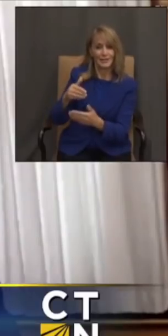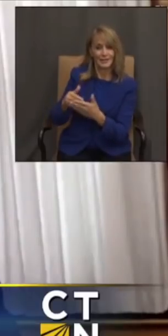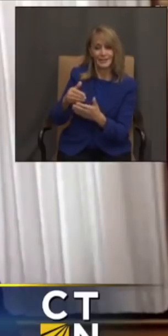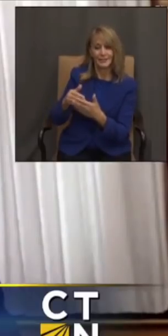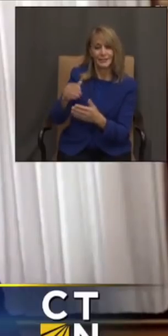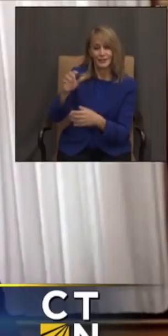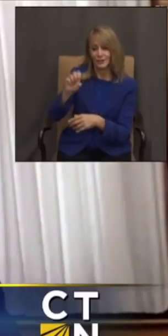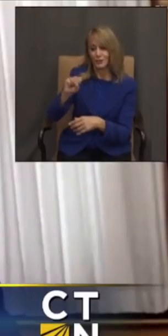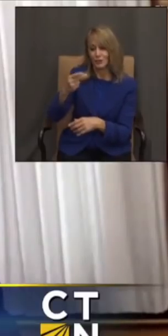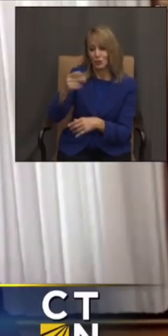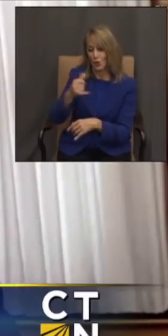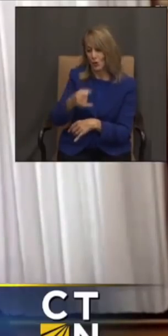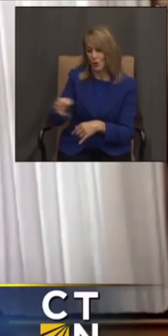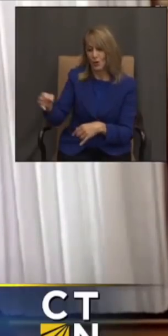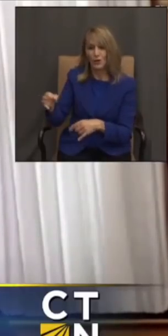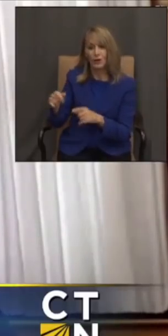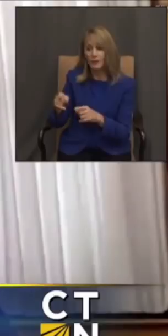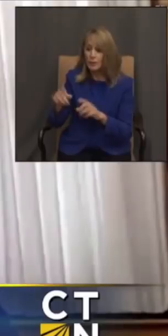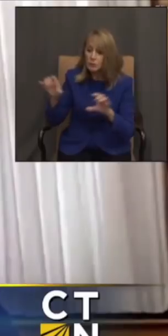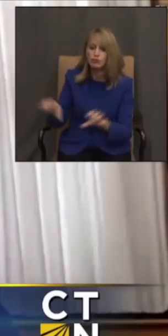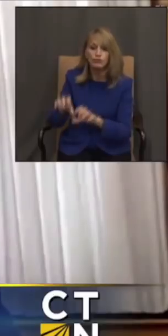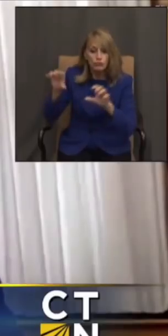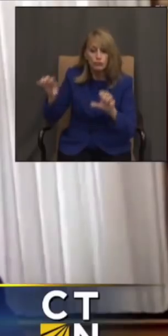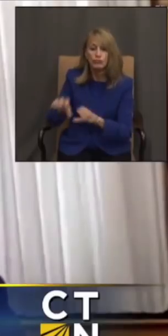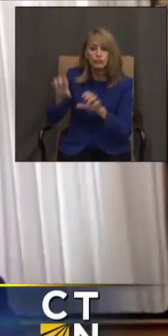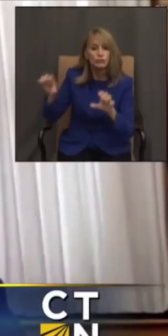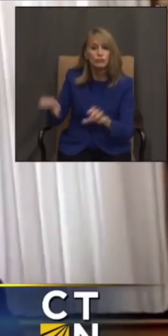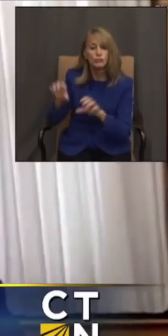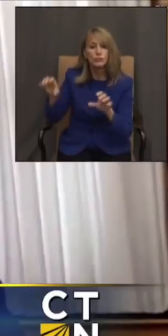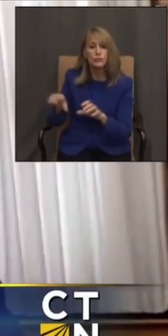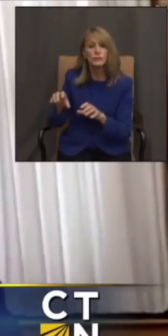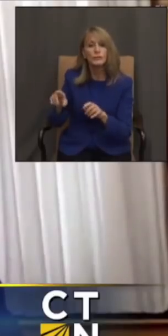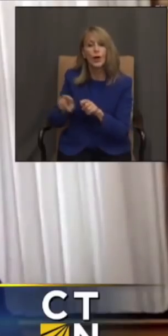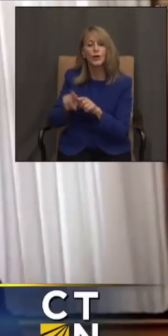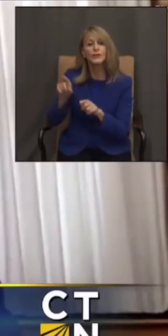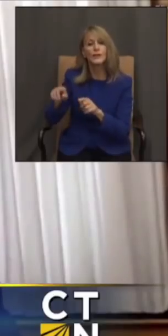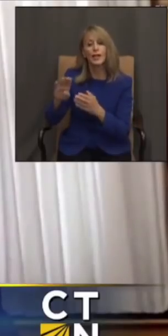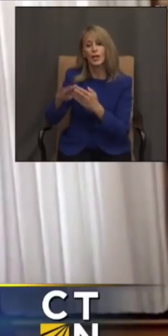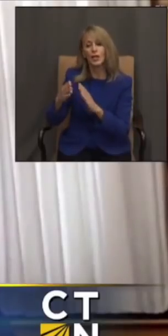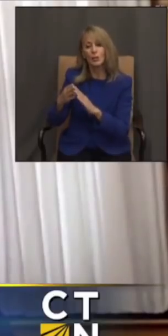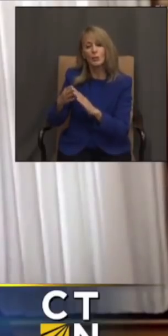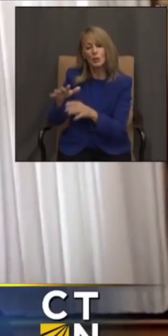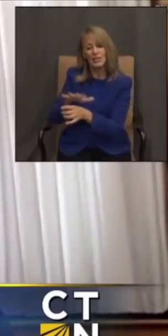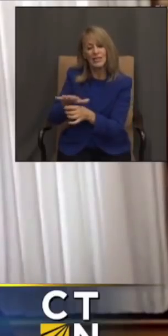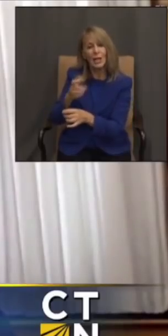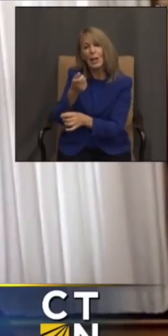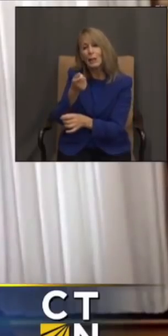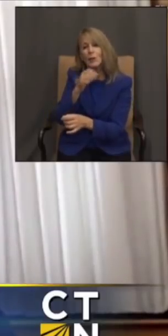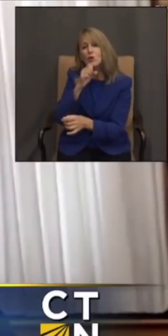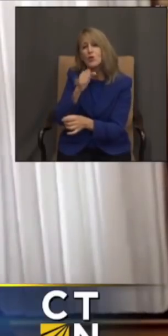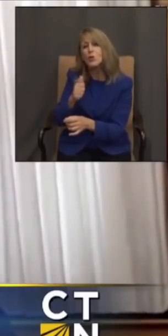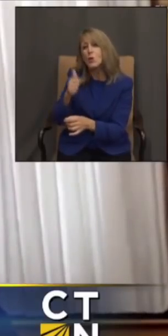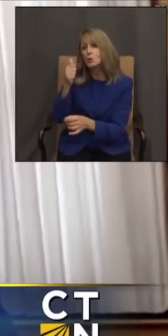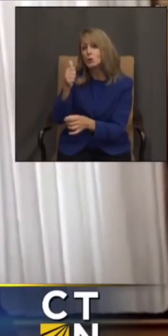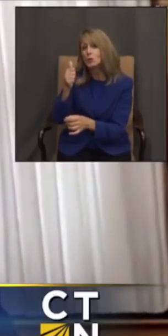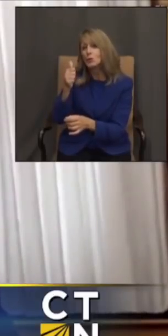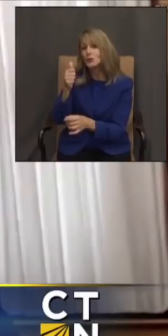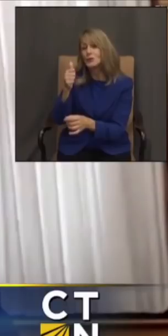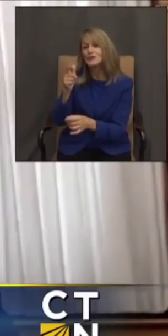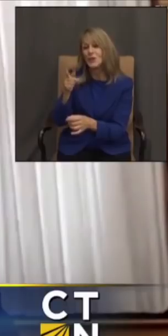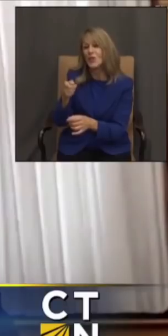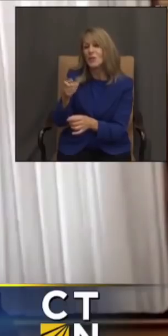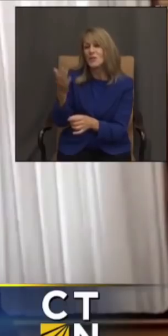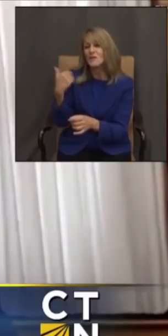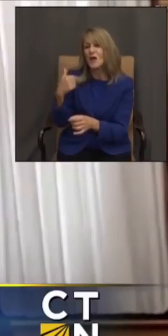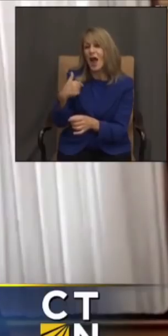river there. They've been very active. They've been doing a great job. It's also communities that skew a little older, so they've had a little bit of a head start here. But I